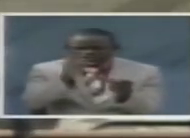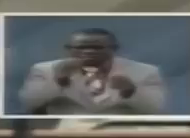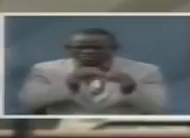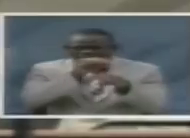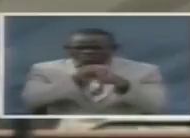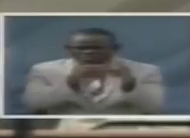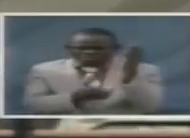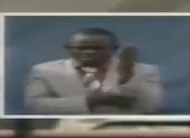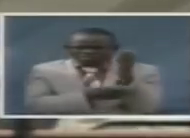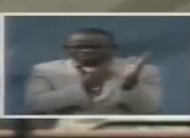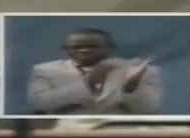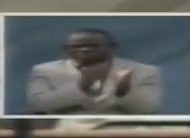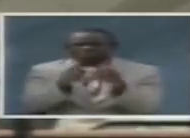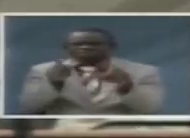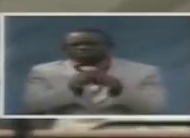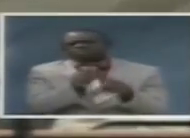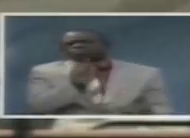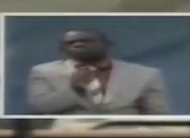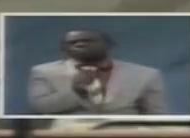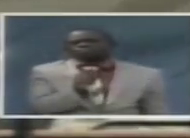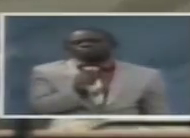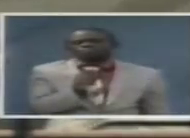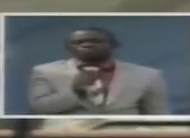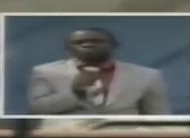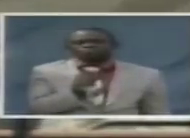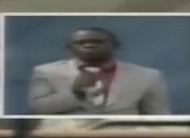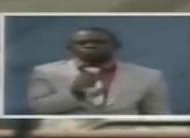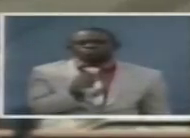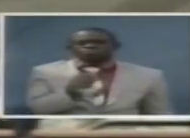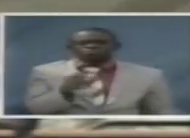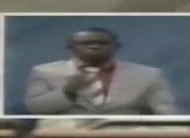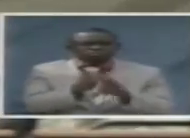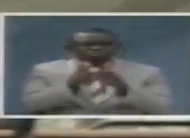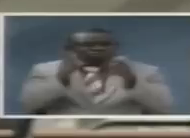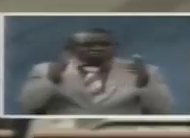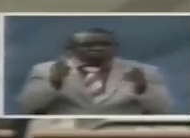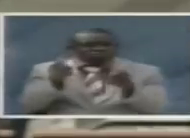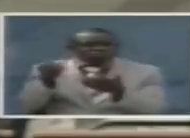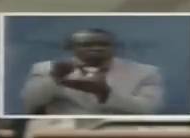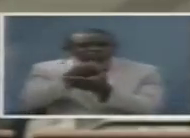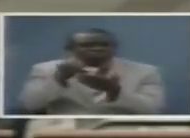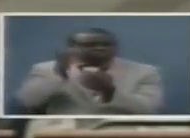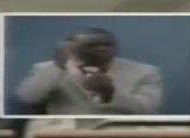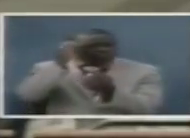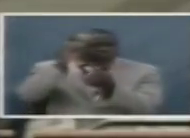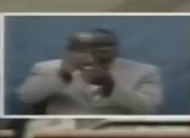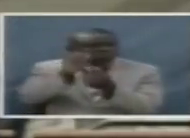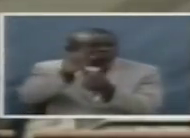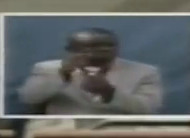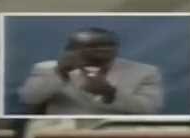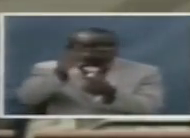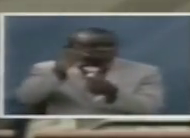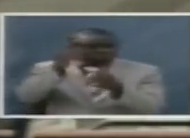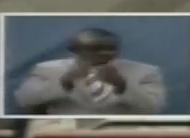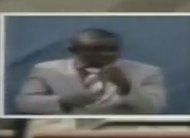Plan. In this regard, the macroeconomic objectives and policies for 2018 will